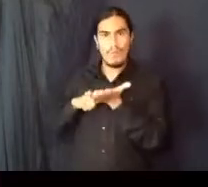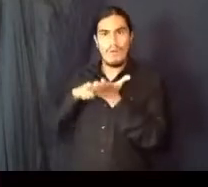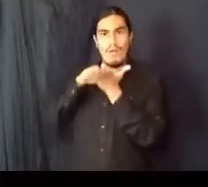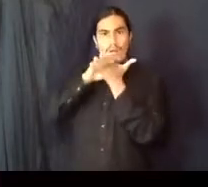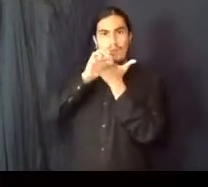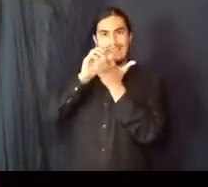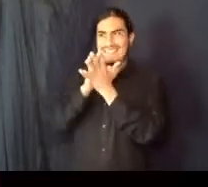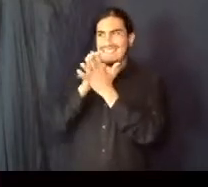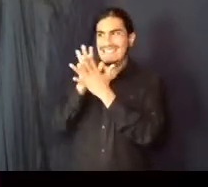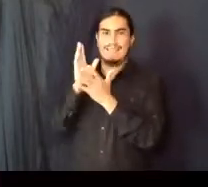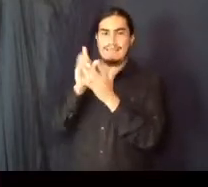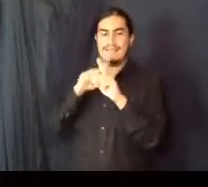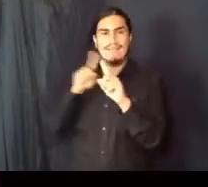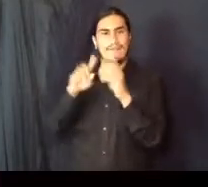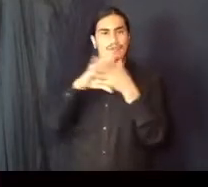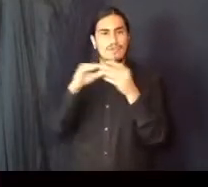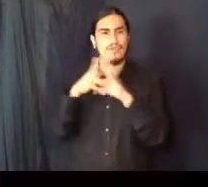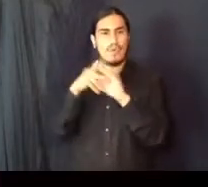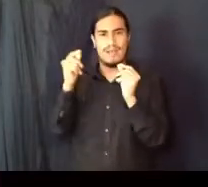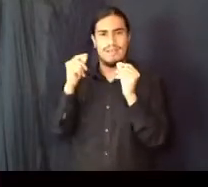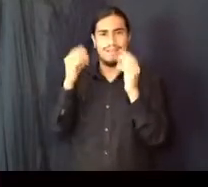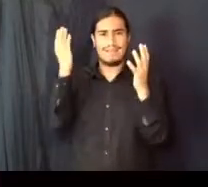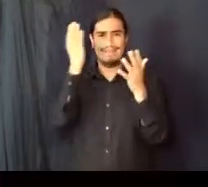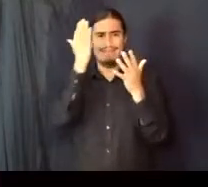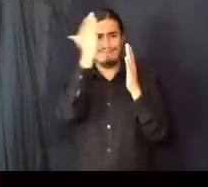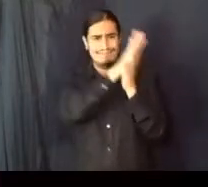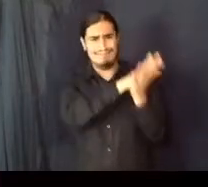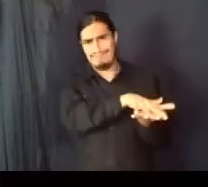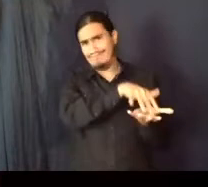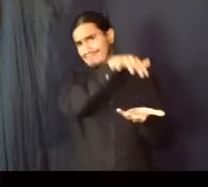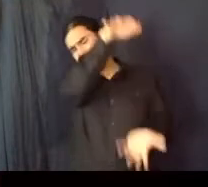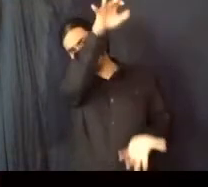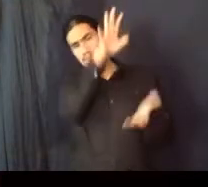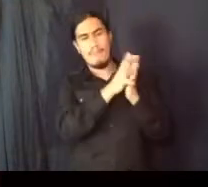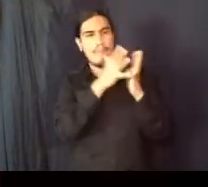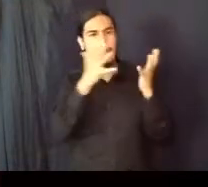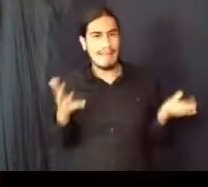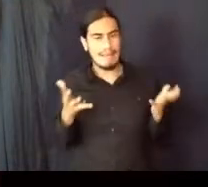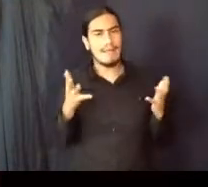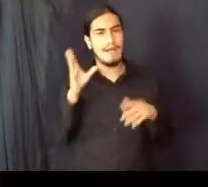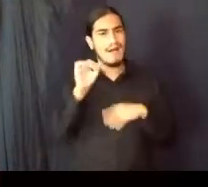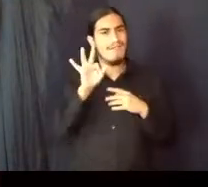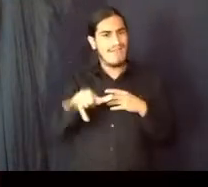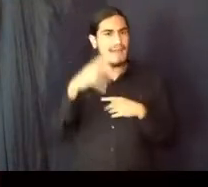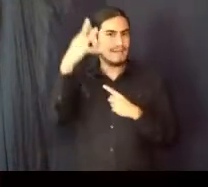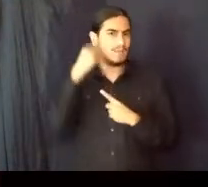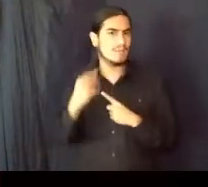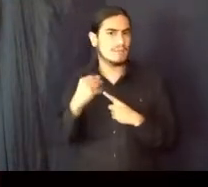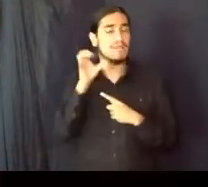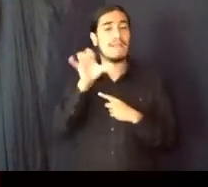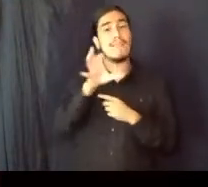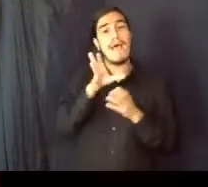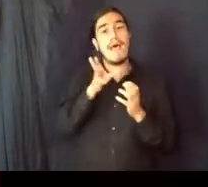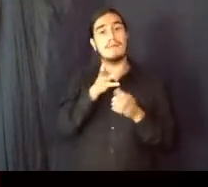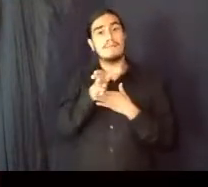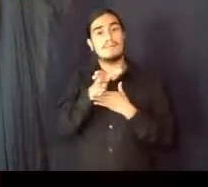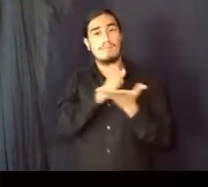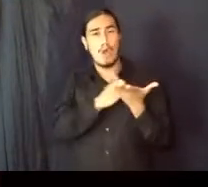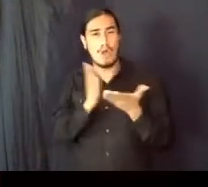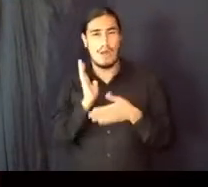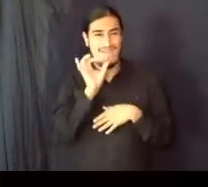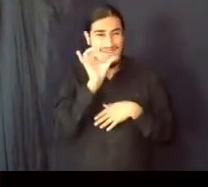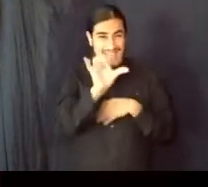historically. Breathing as a relation enables to be part of, in and with the world.